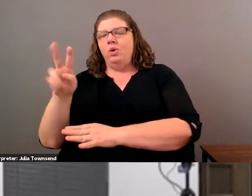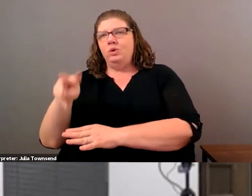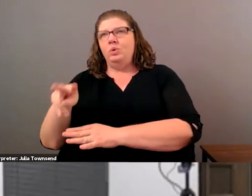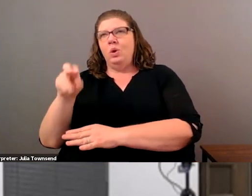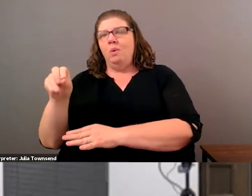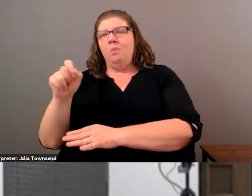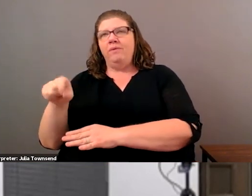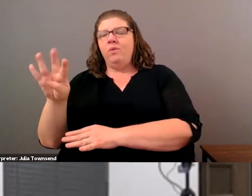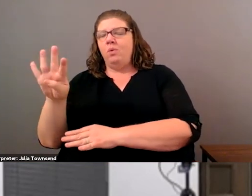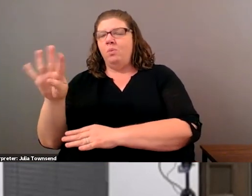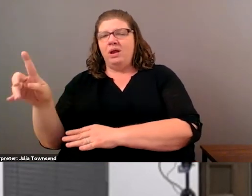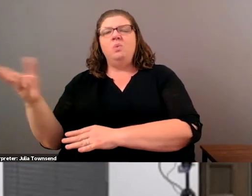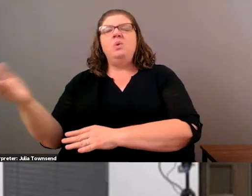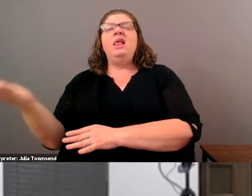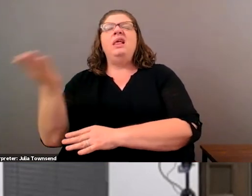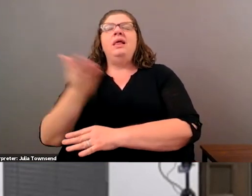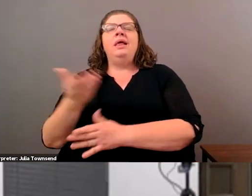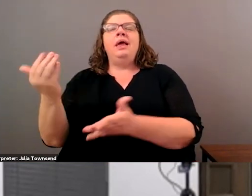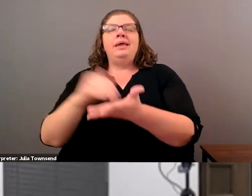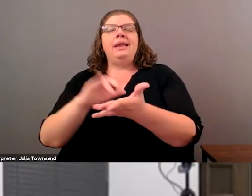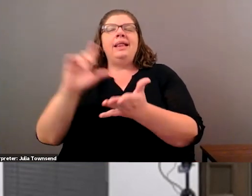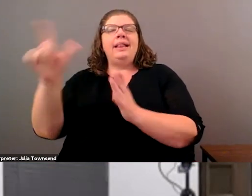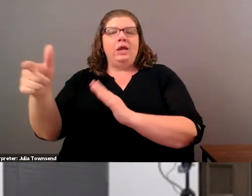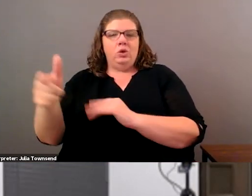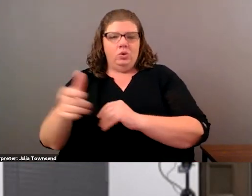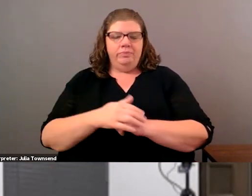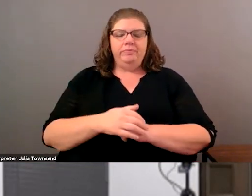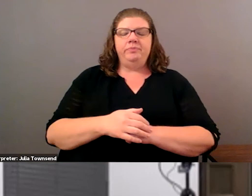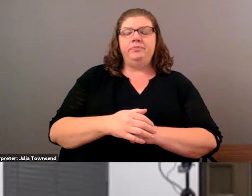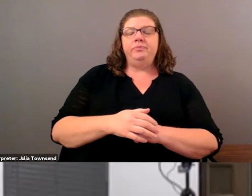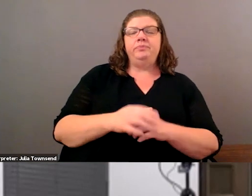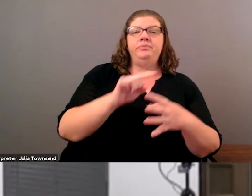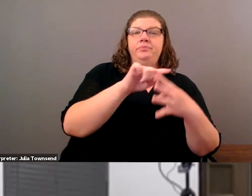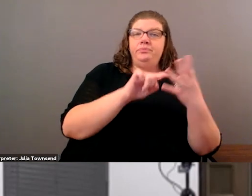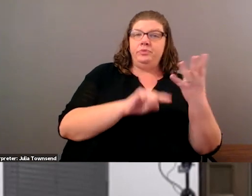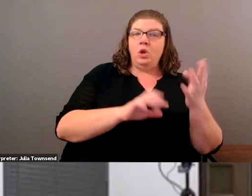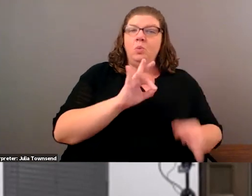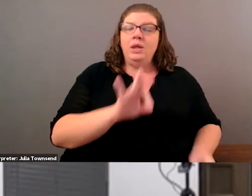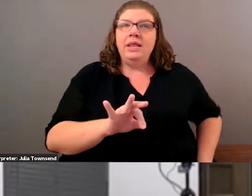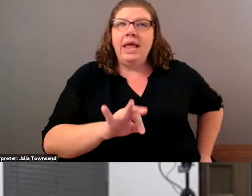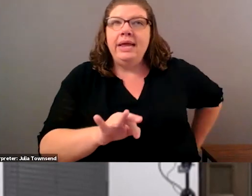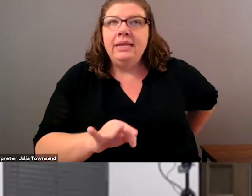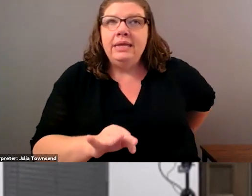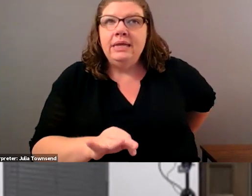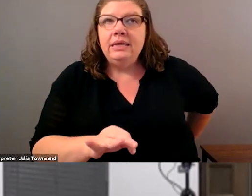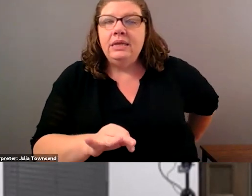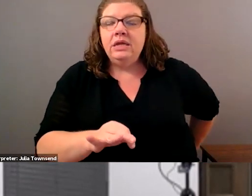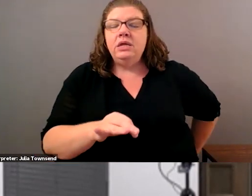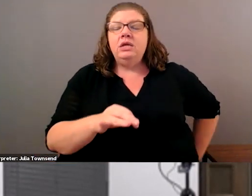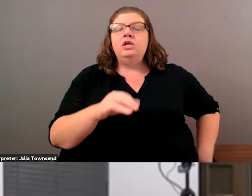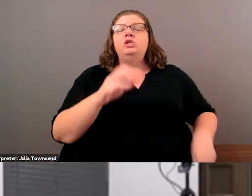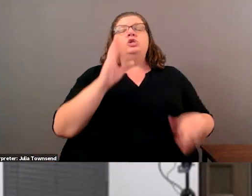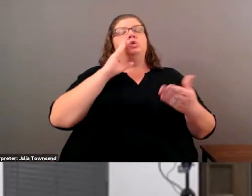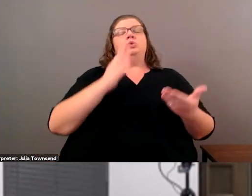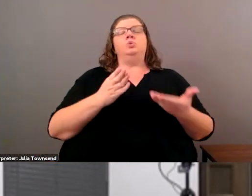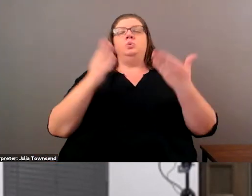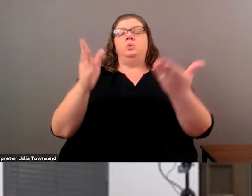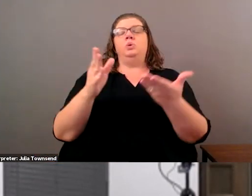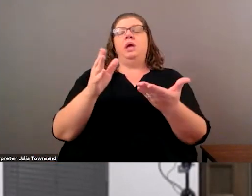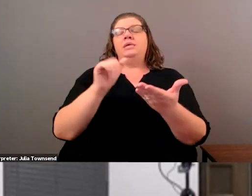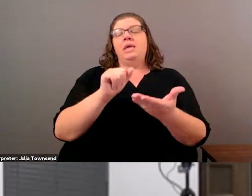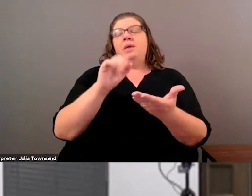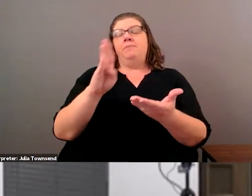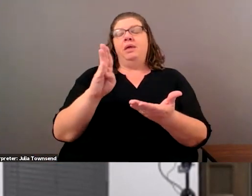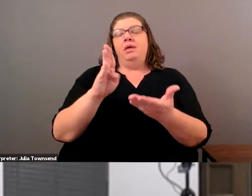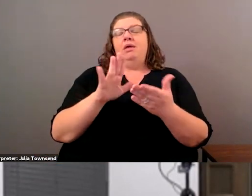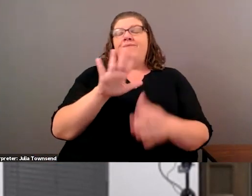0420.41. We'll bring those back at a later date. These are all related to Assembly Bill 1505 and